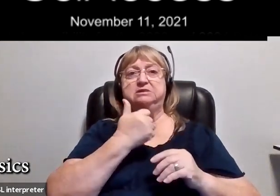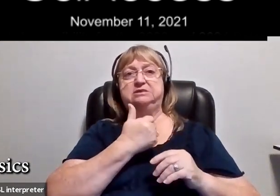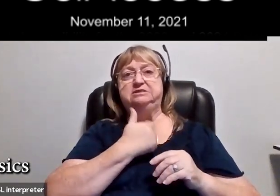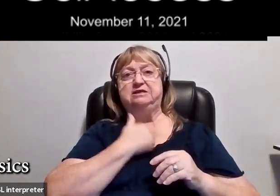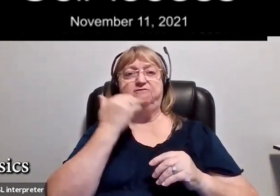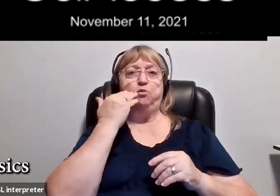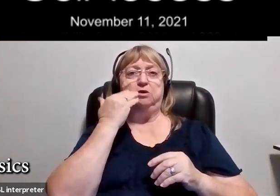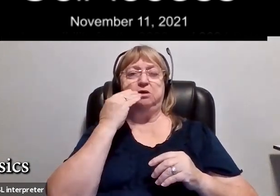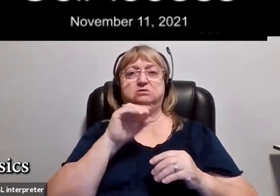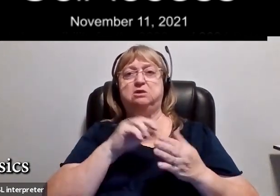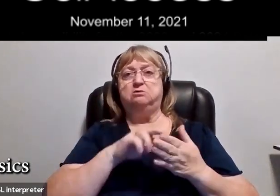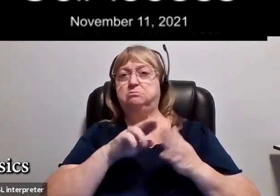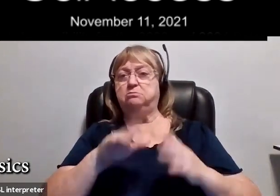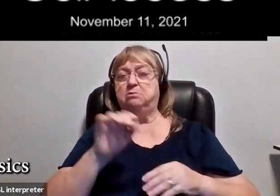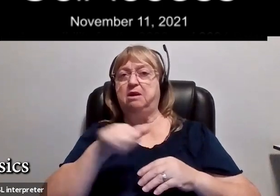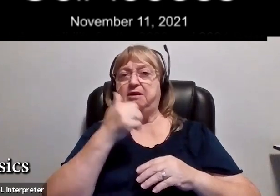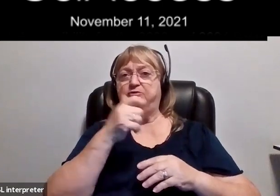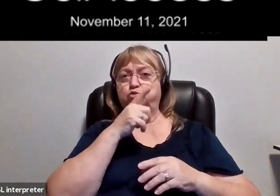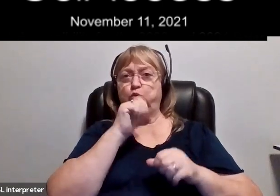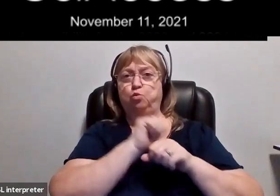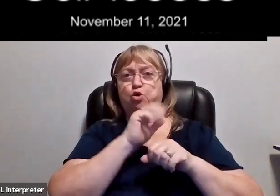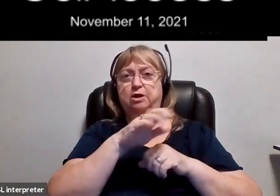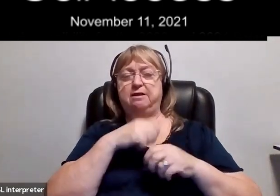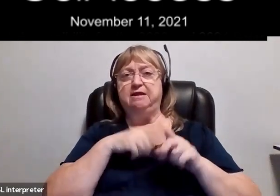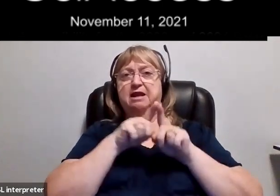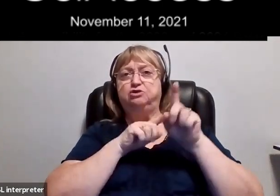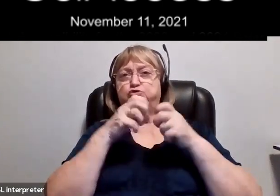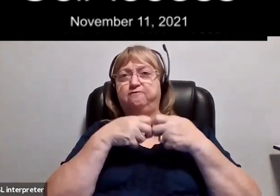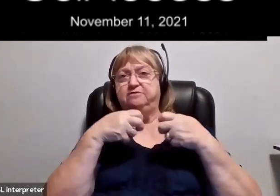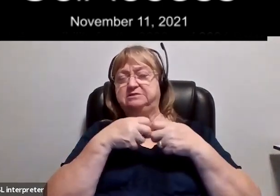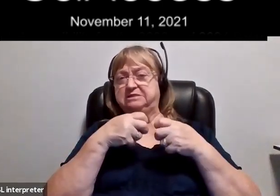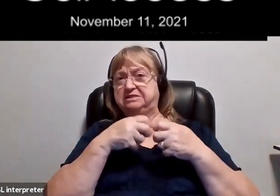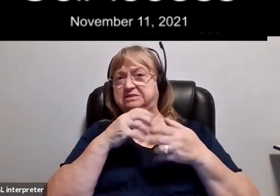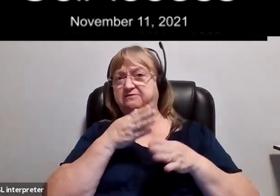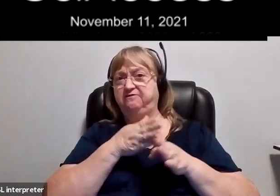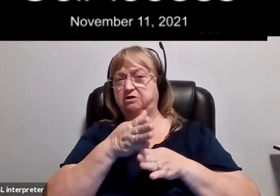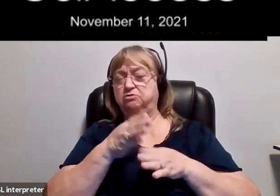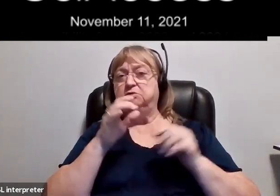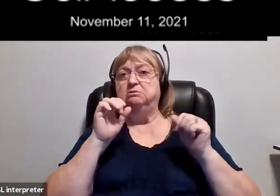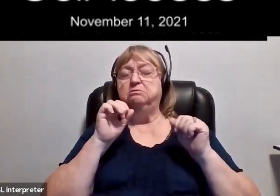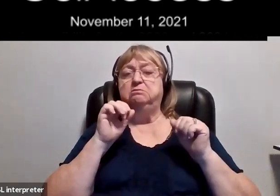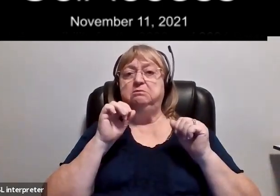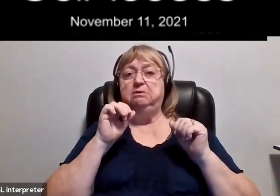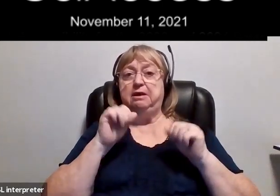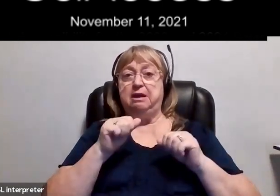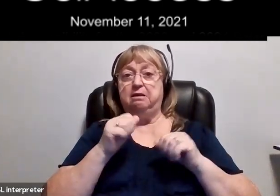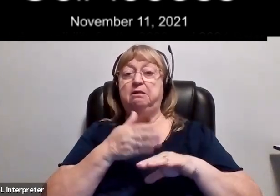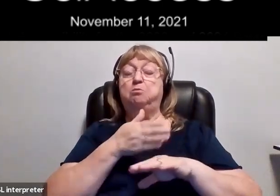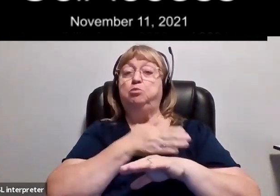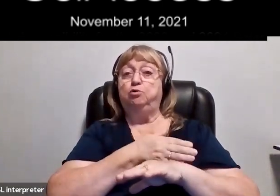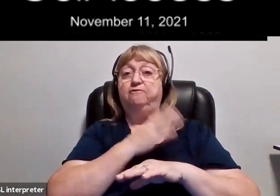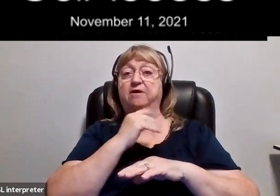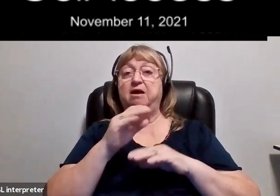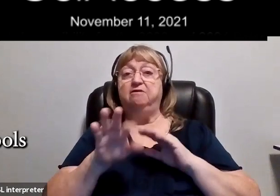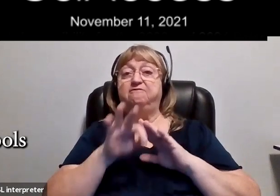and operators that work in the astrophysics field can improve and find